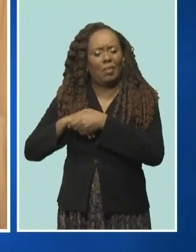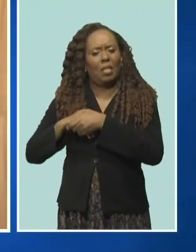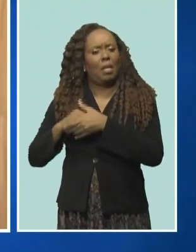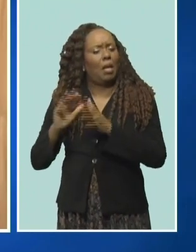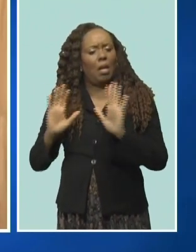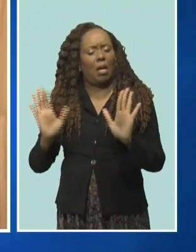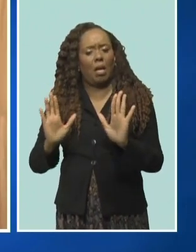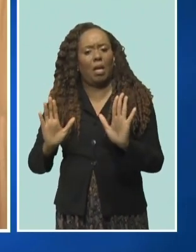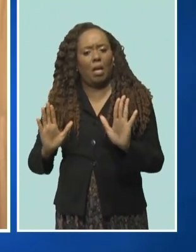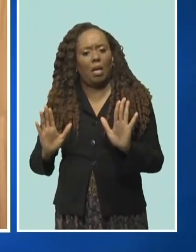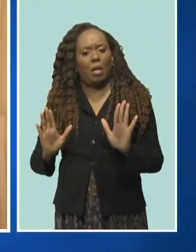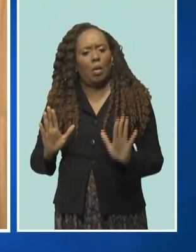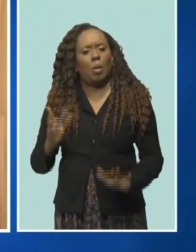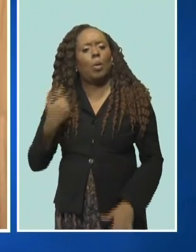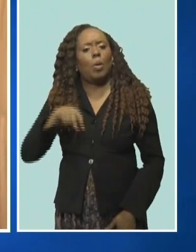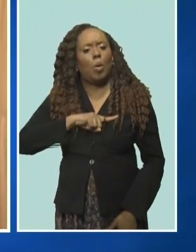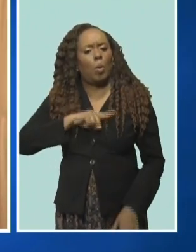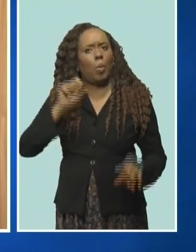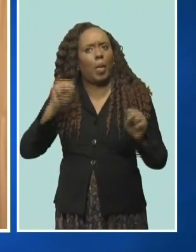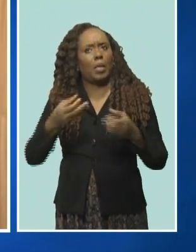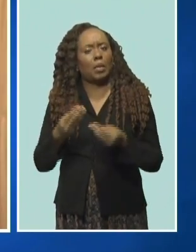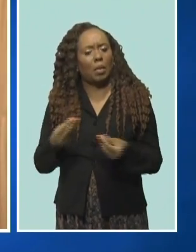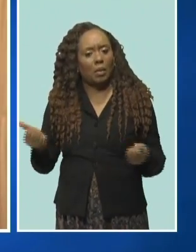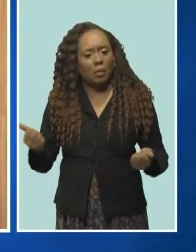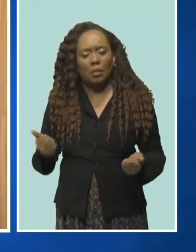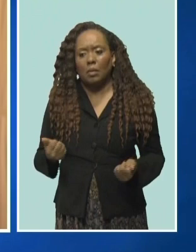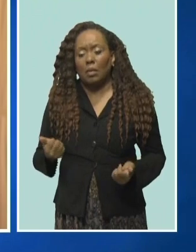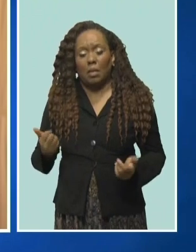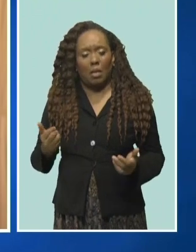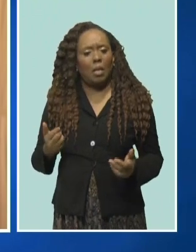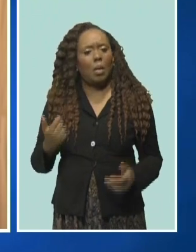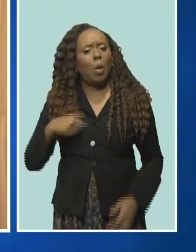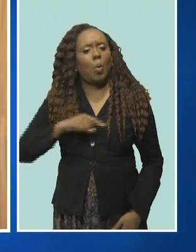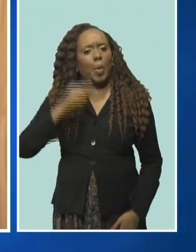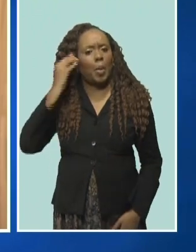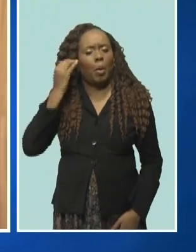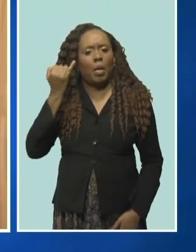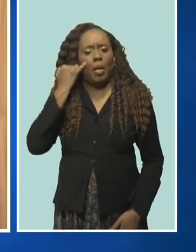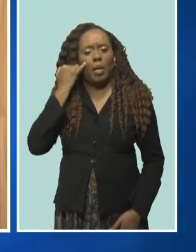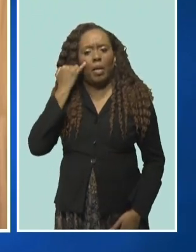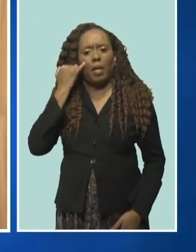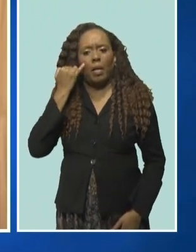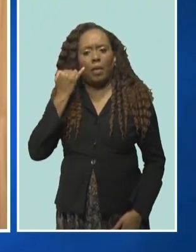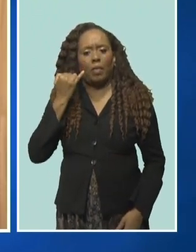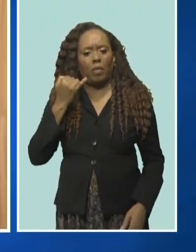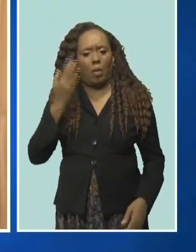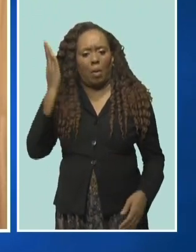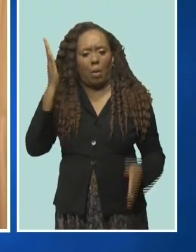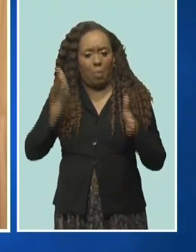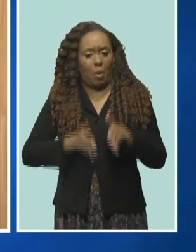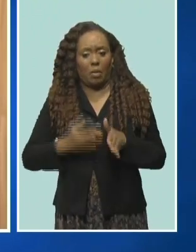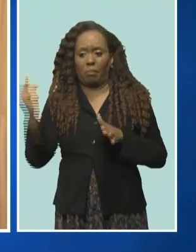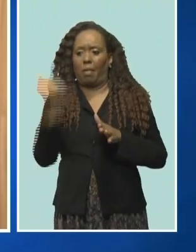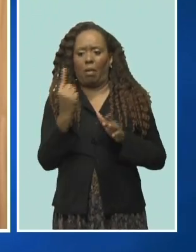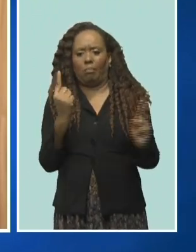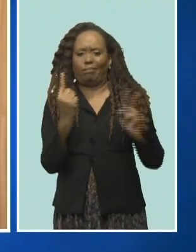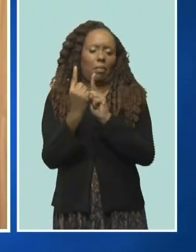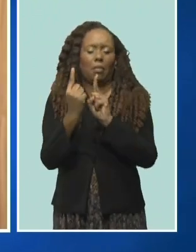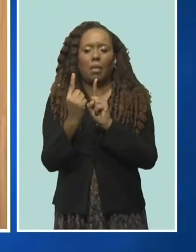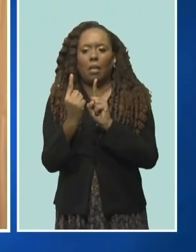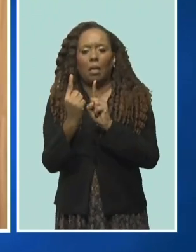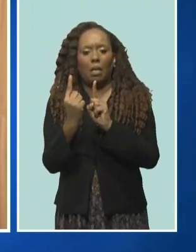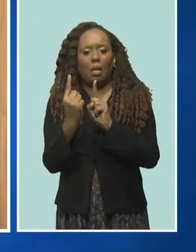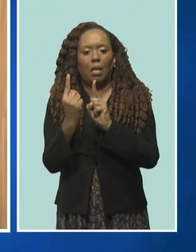know better. We know how to walk away and let cool heads prevail. We've done it all along. This swiftness to